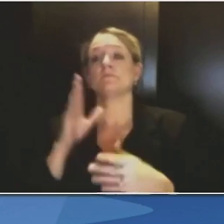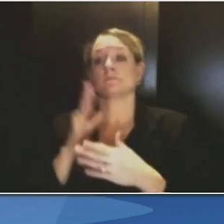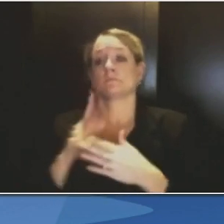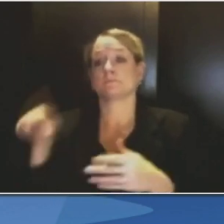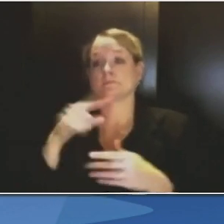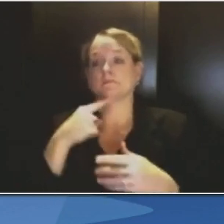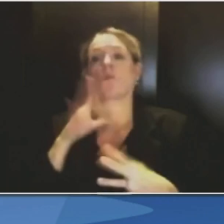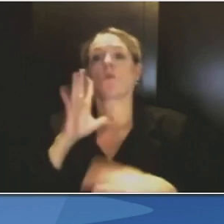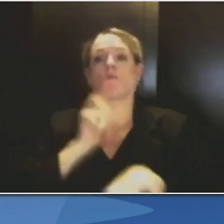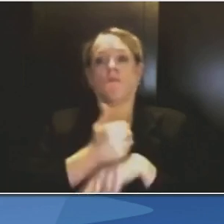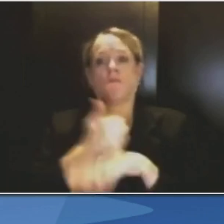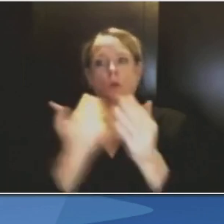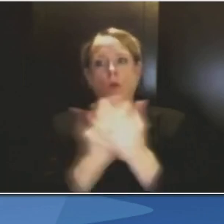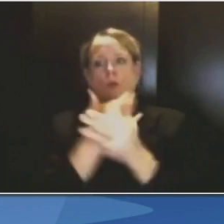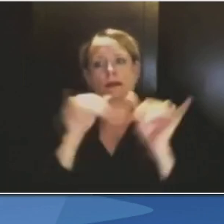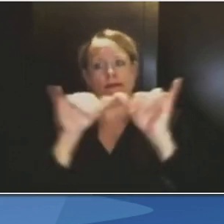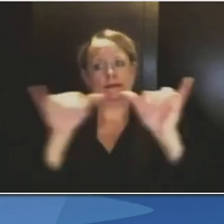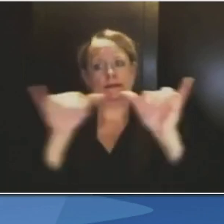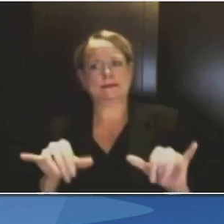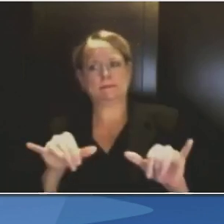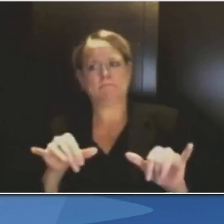to follow up on that.